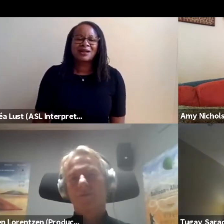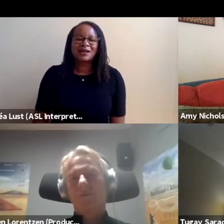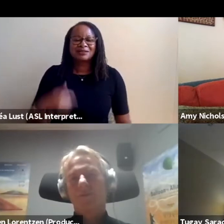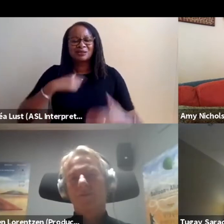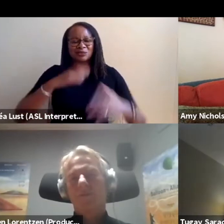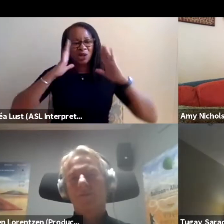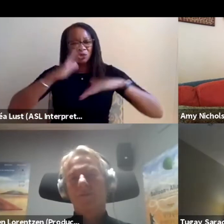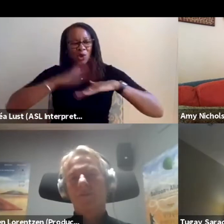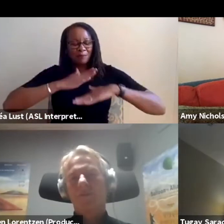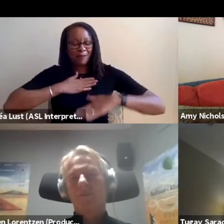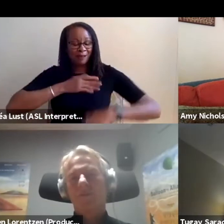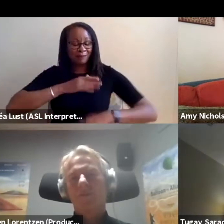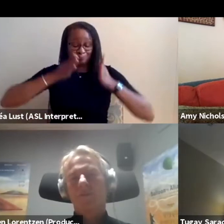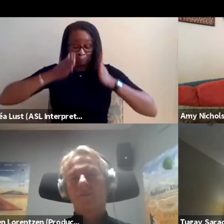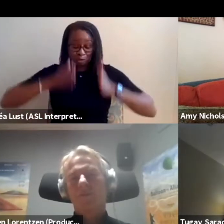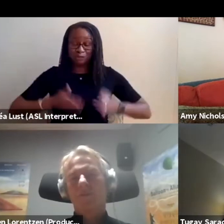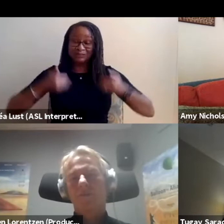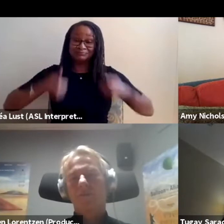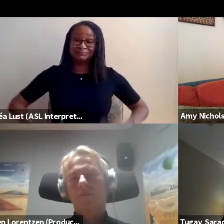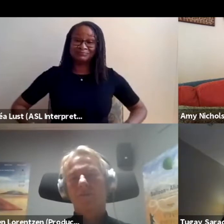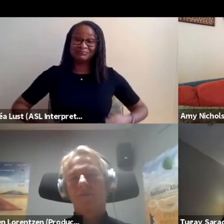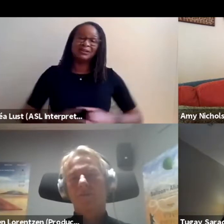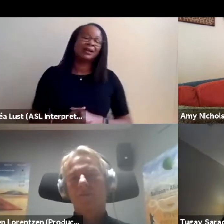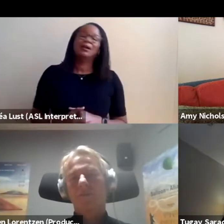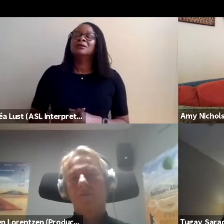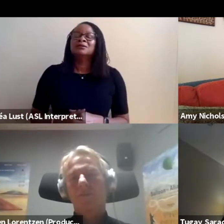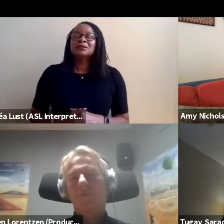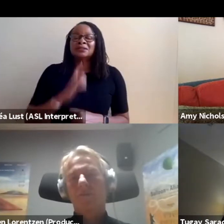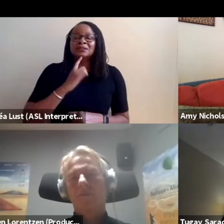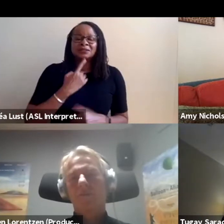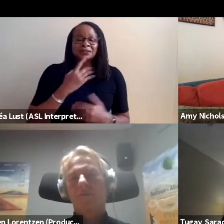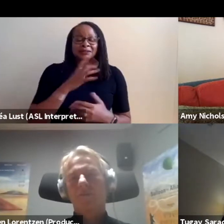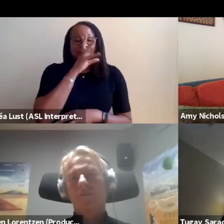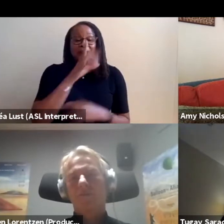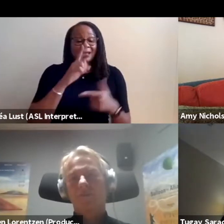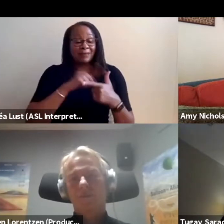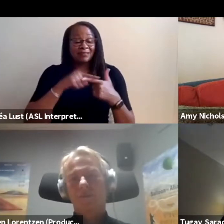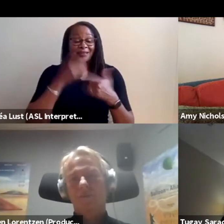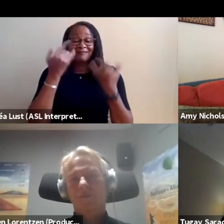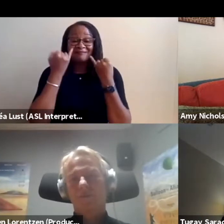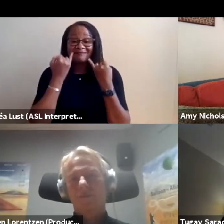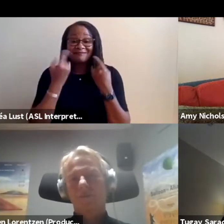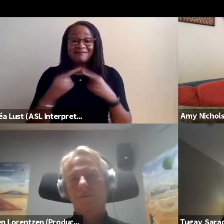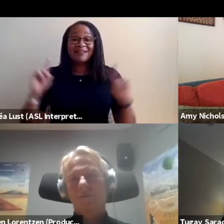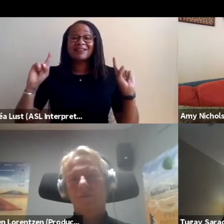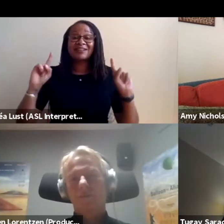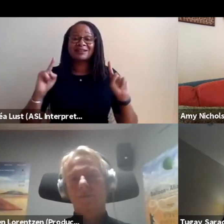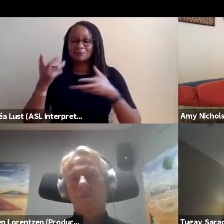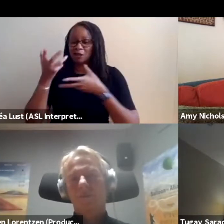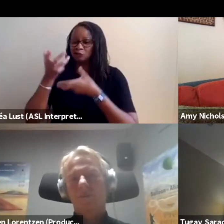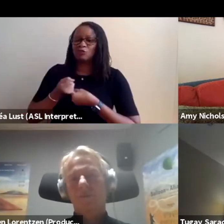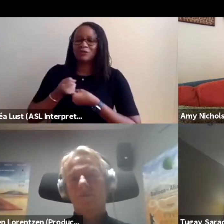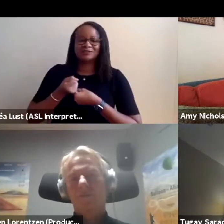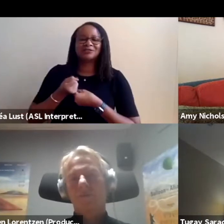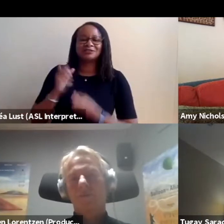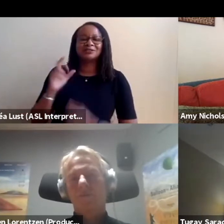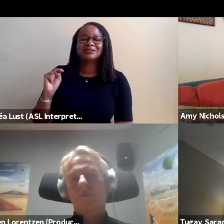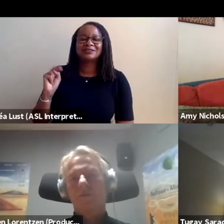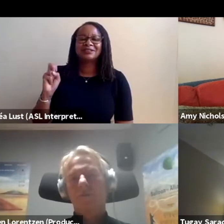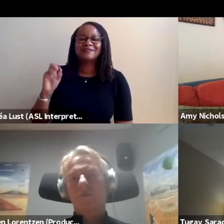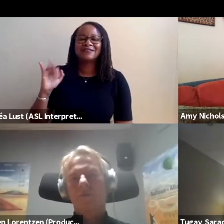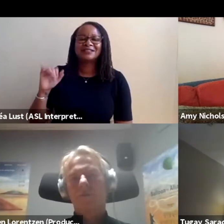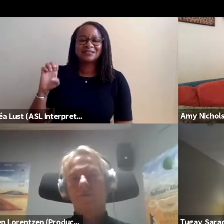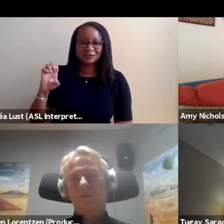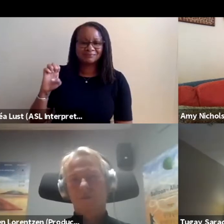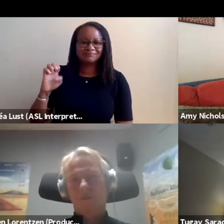on my person, seriously speaking. But then finally, when I trust Nefise extremely, and